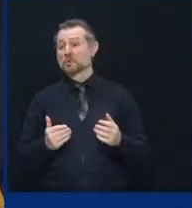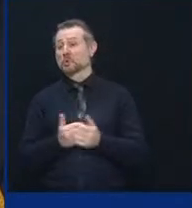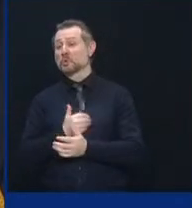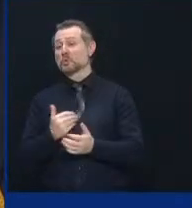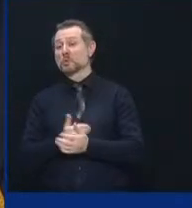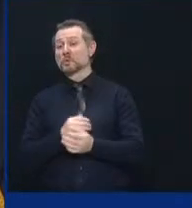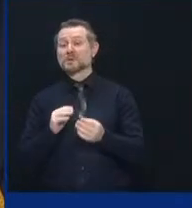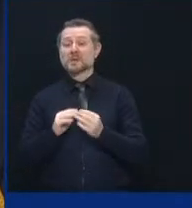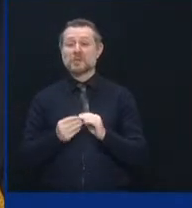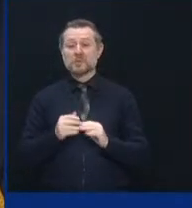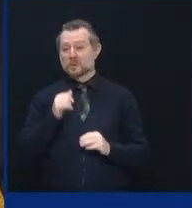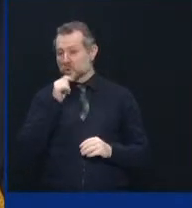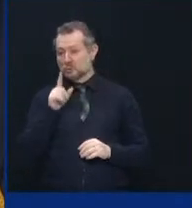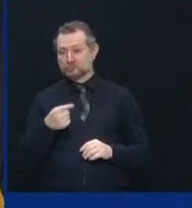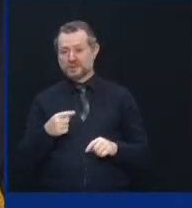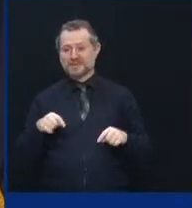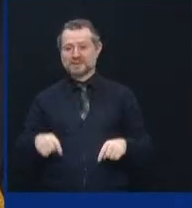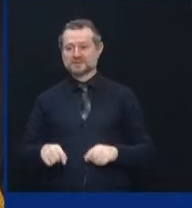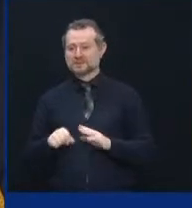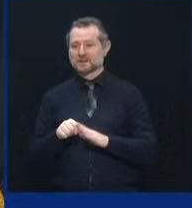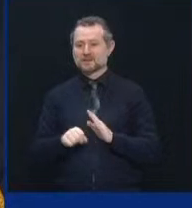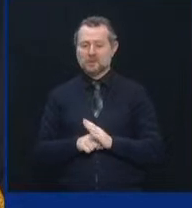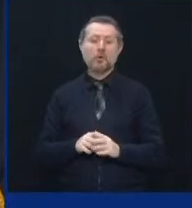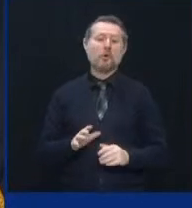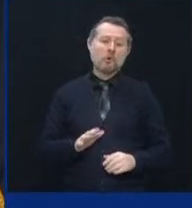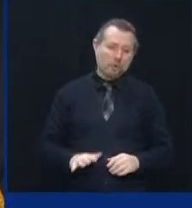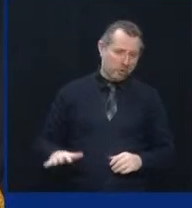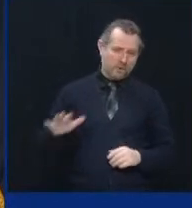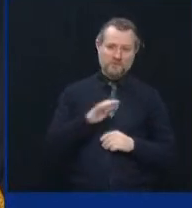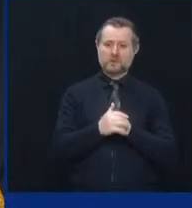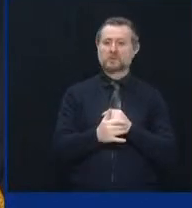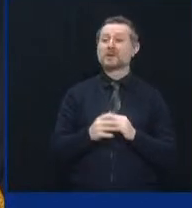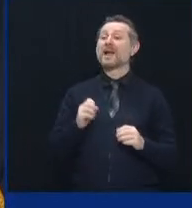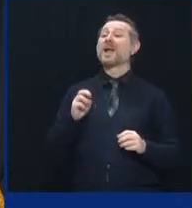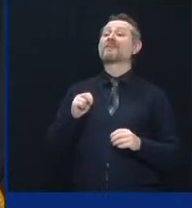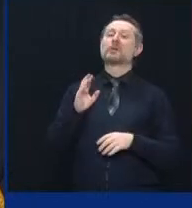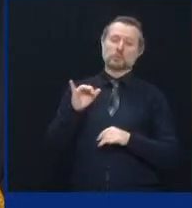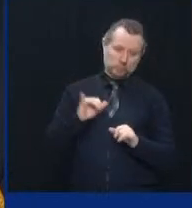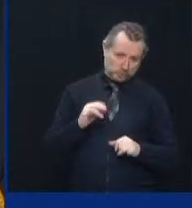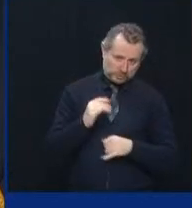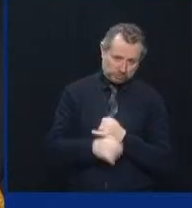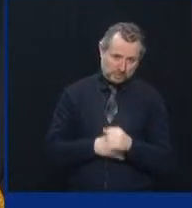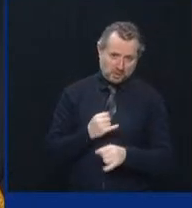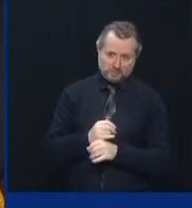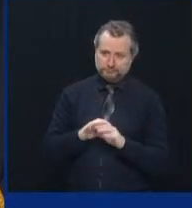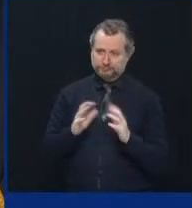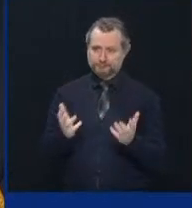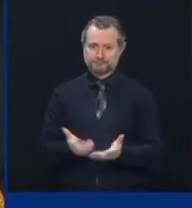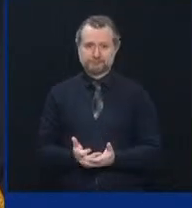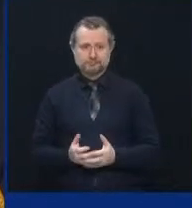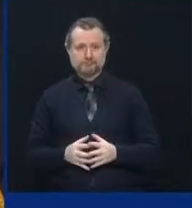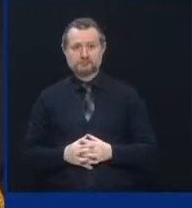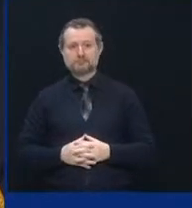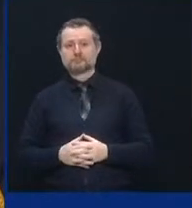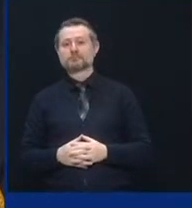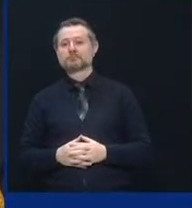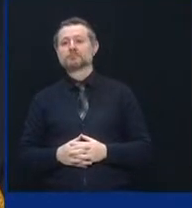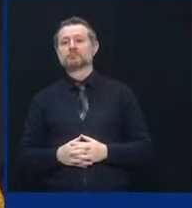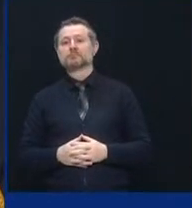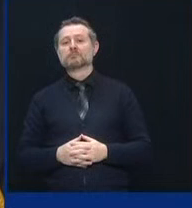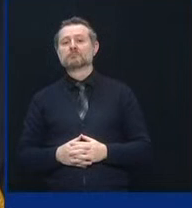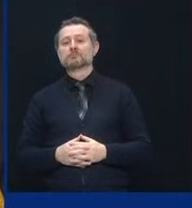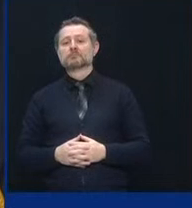country. There's a new denominator internationally, right? I don't know that we're ever going to see